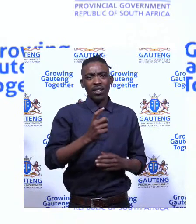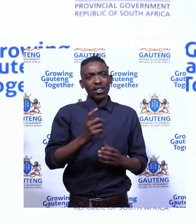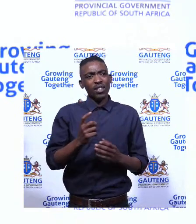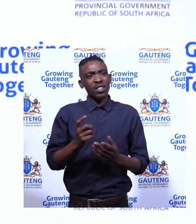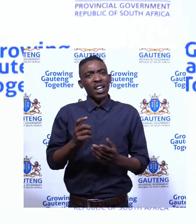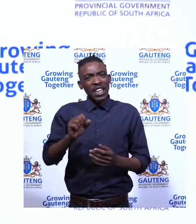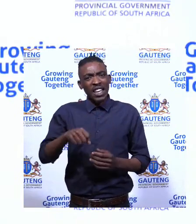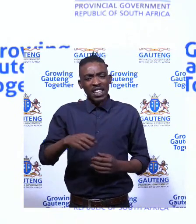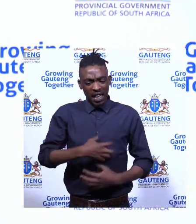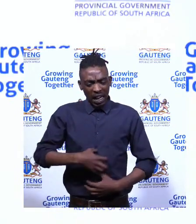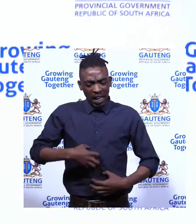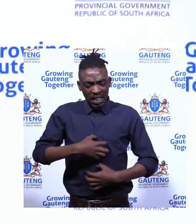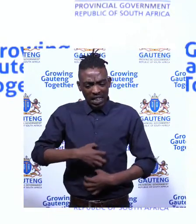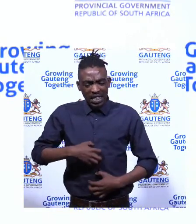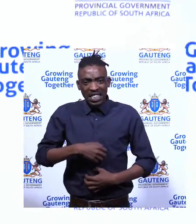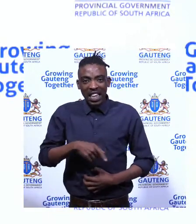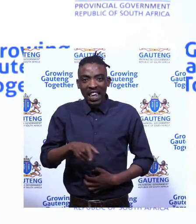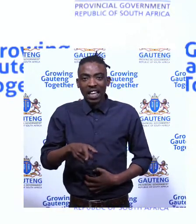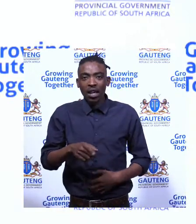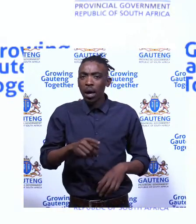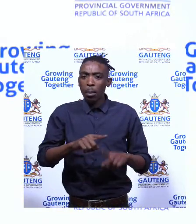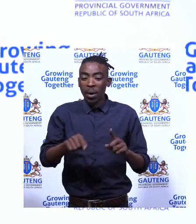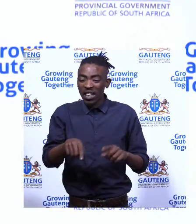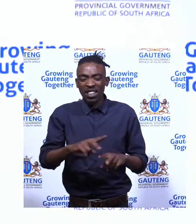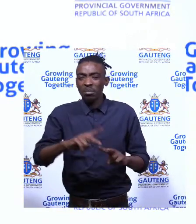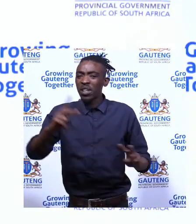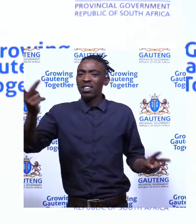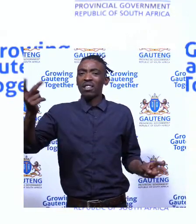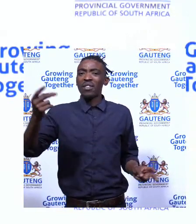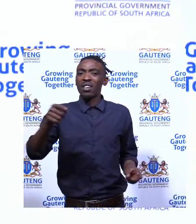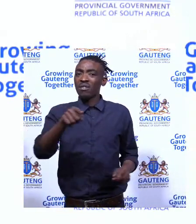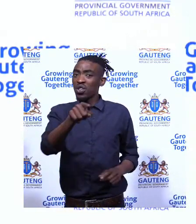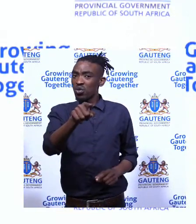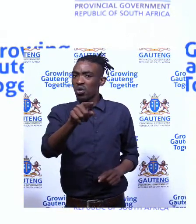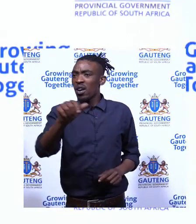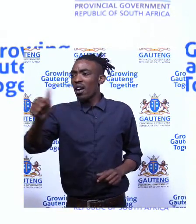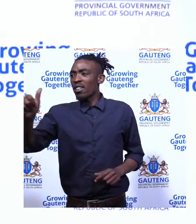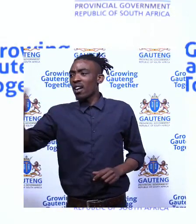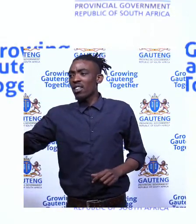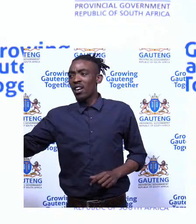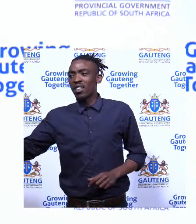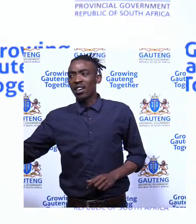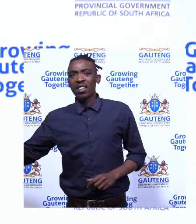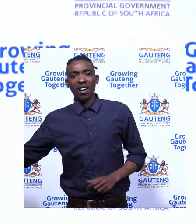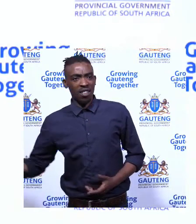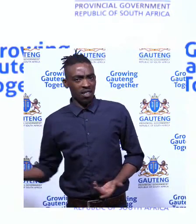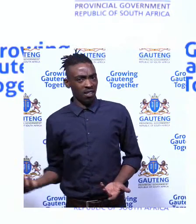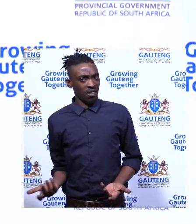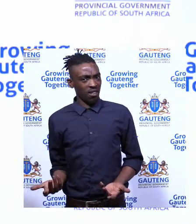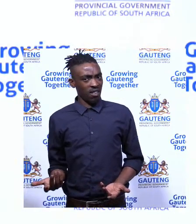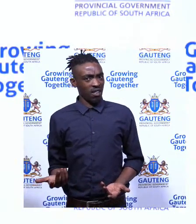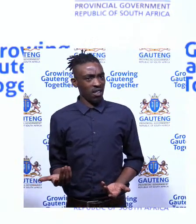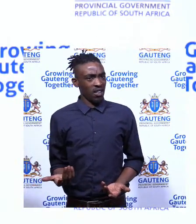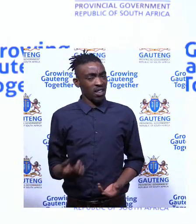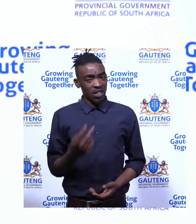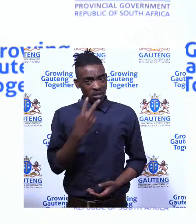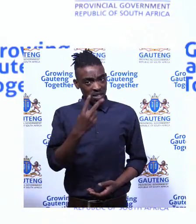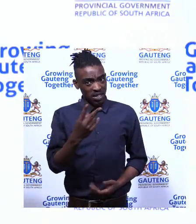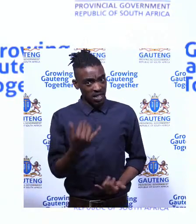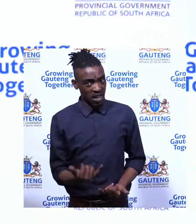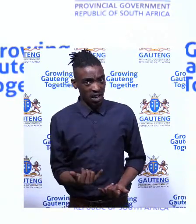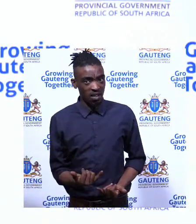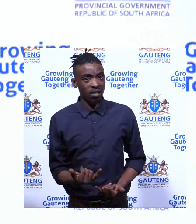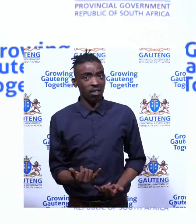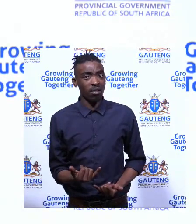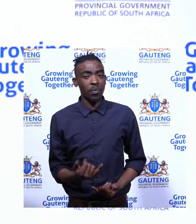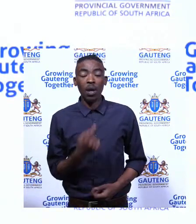it might be a different exposure for somebody else, where maybe water and sanitation and all that is not happening. So